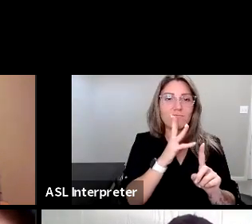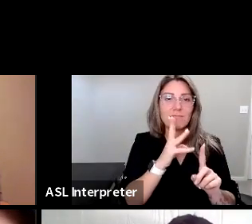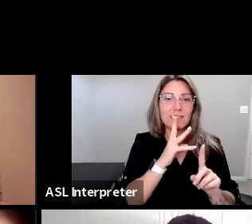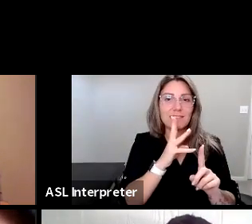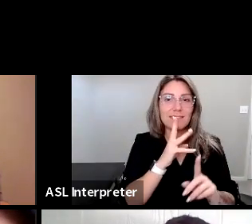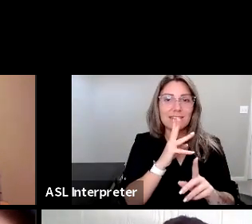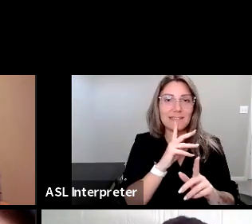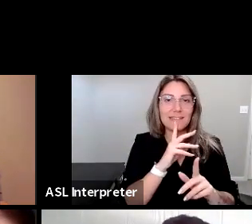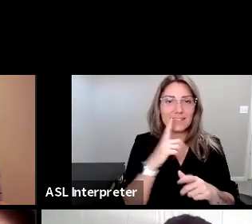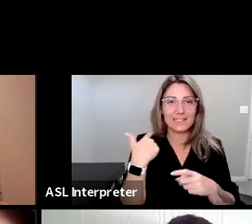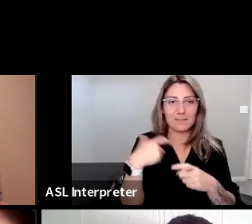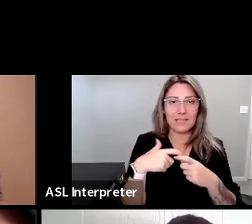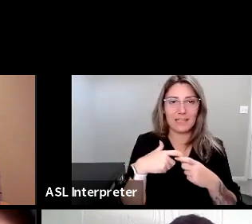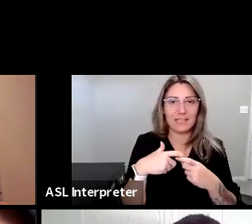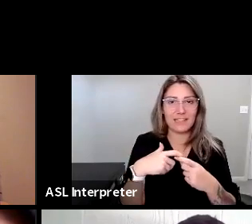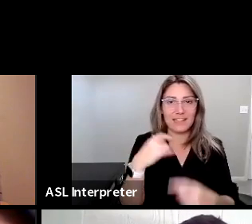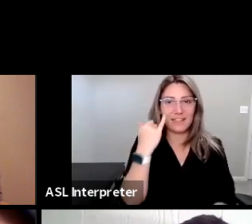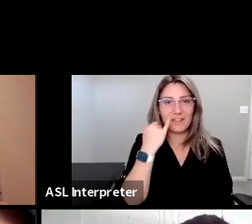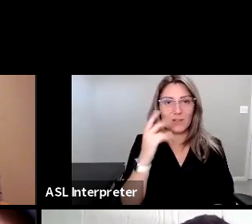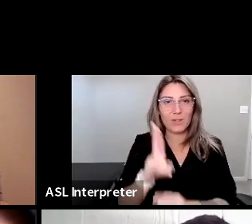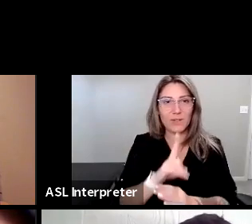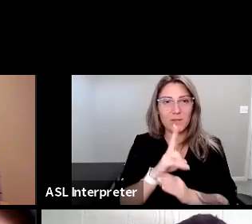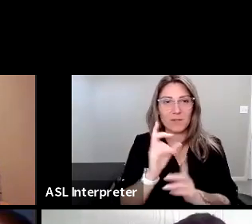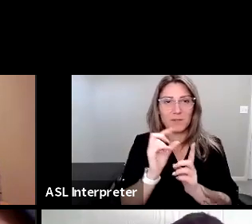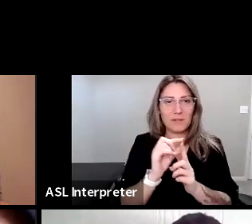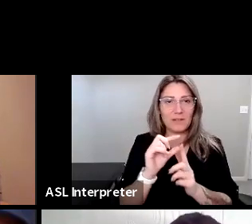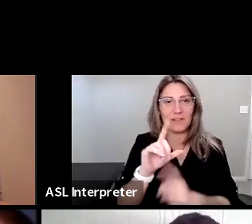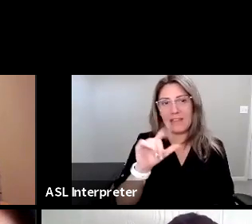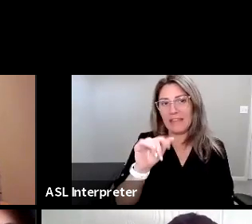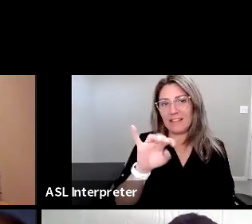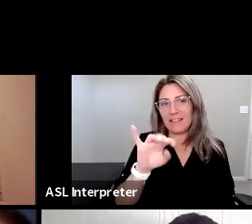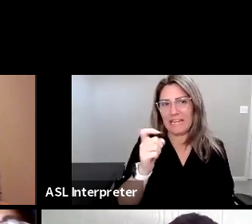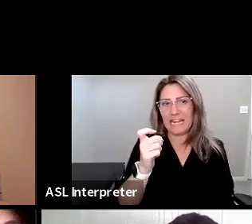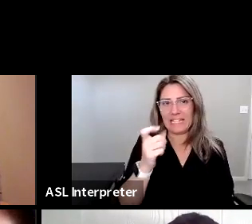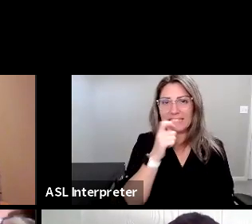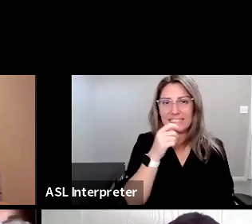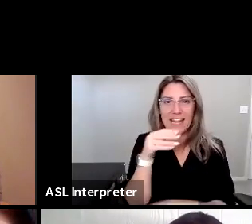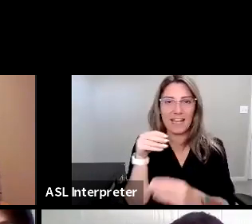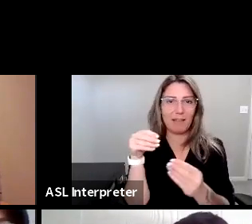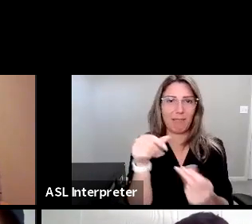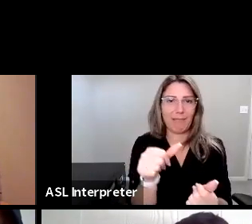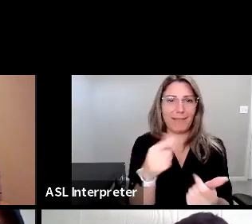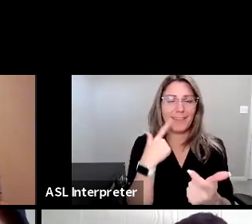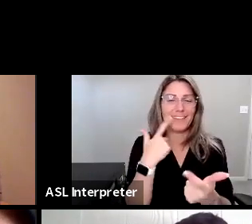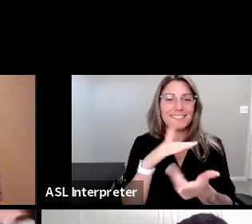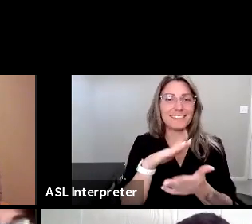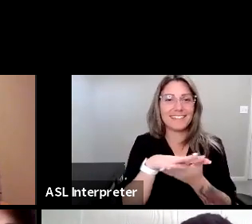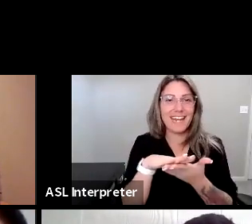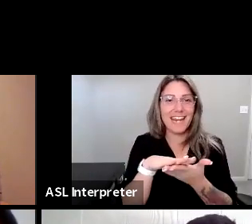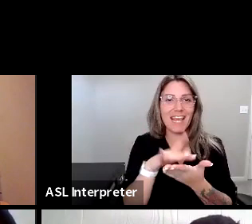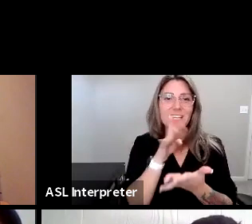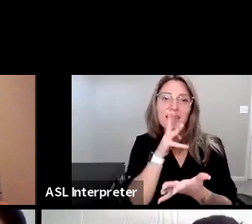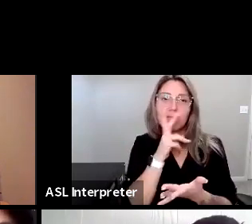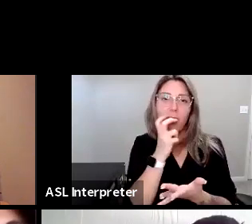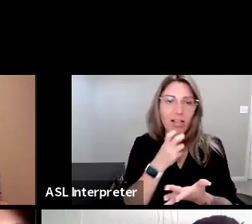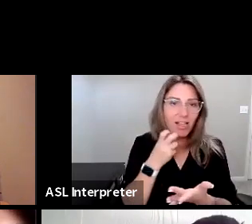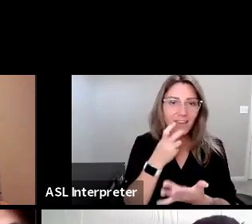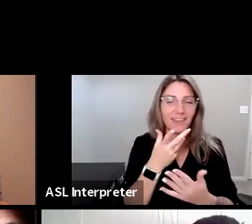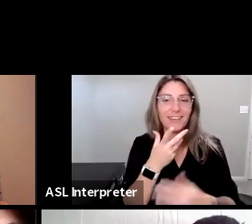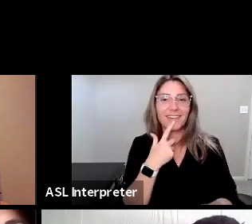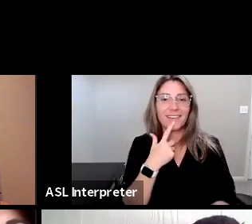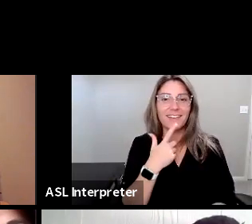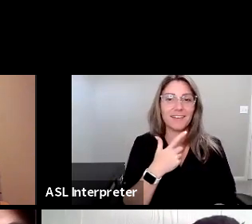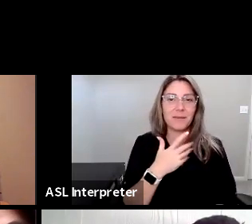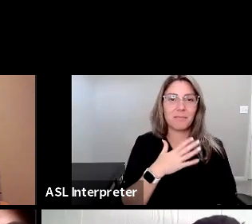Spanish, if you use Latinx, it doesn't flow as nicely. I'm sure my